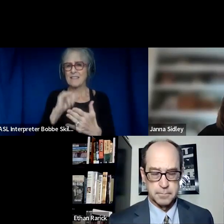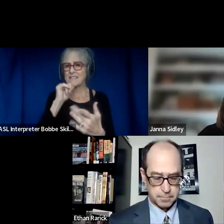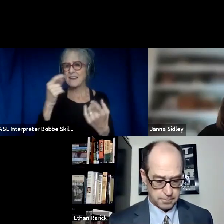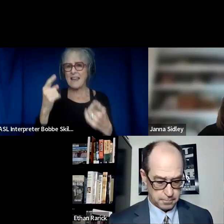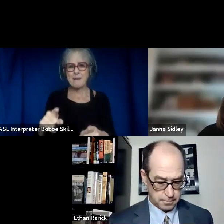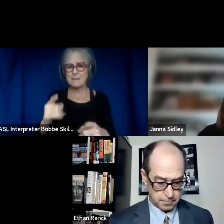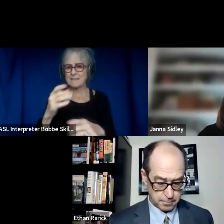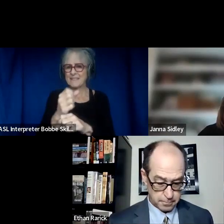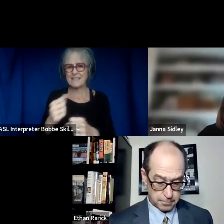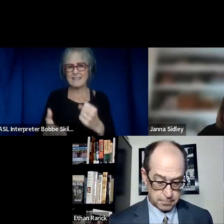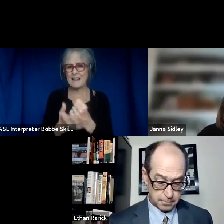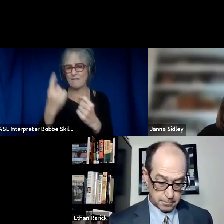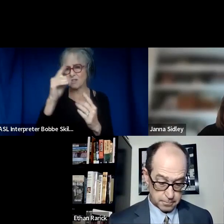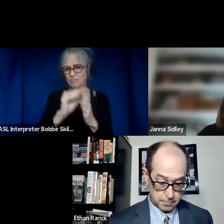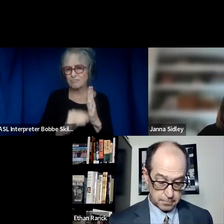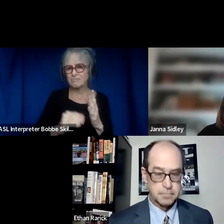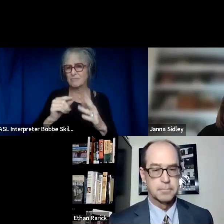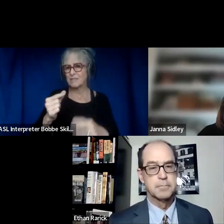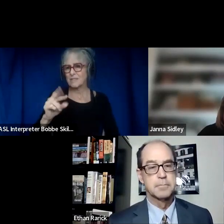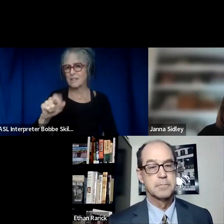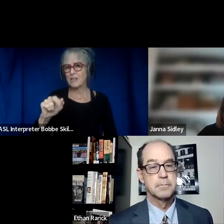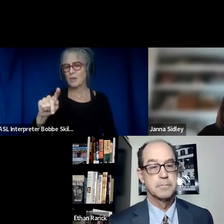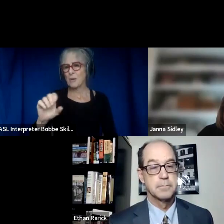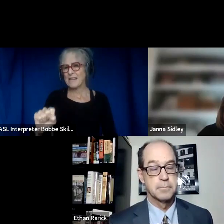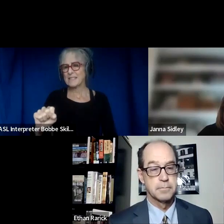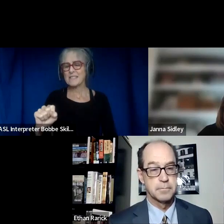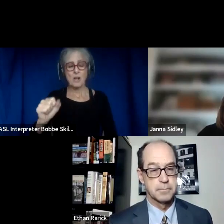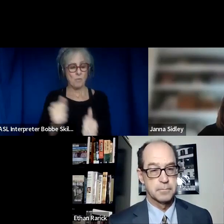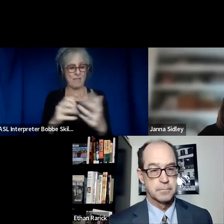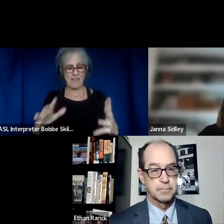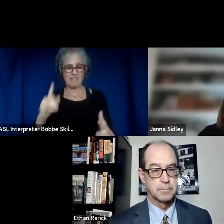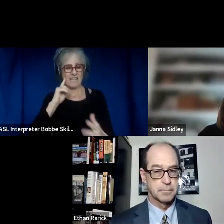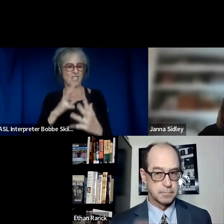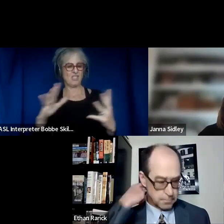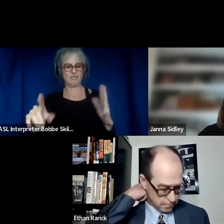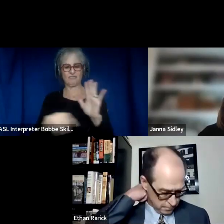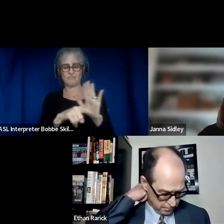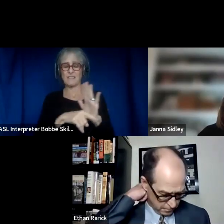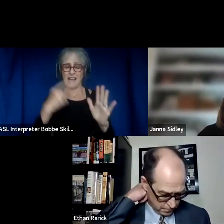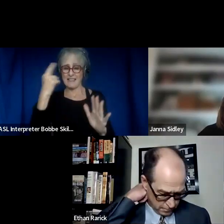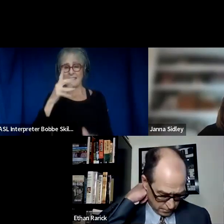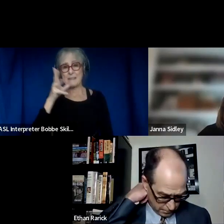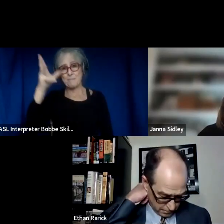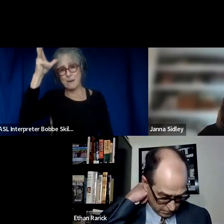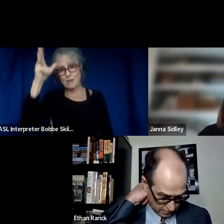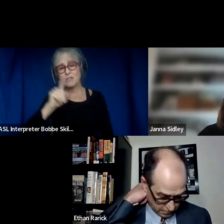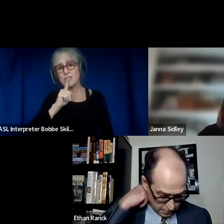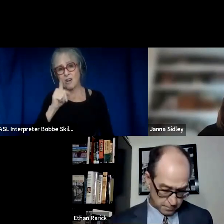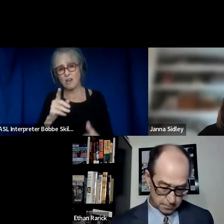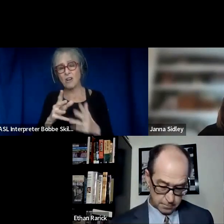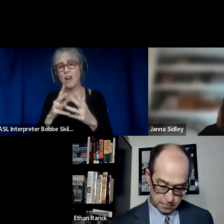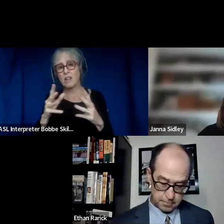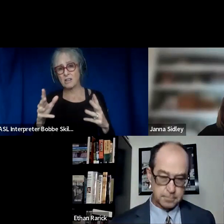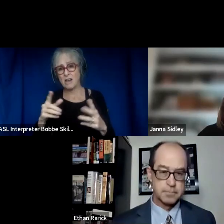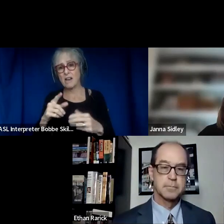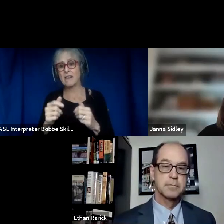And without sounding too critical, I think that parents are the answer to a lot of what goes on. Trainings are wonderful